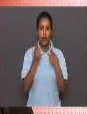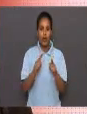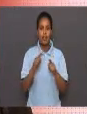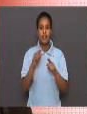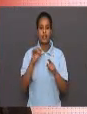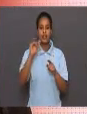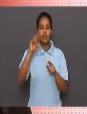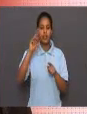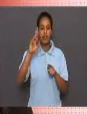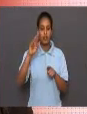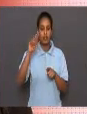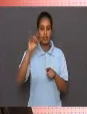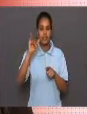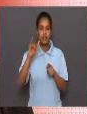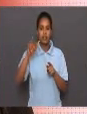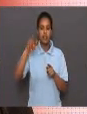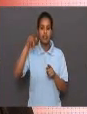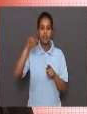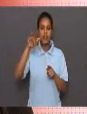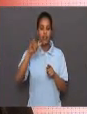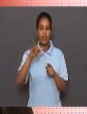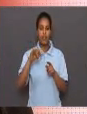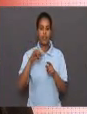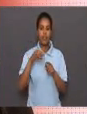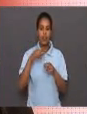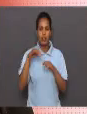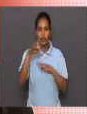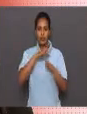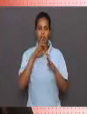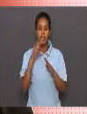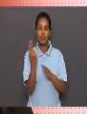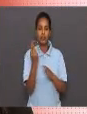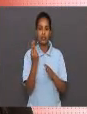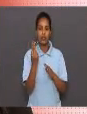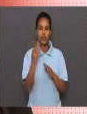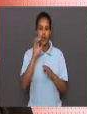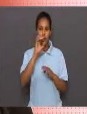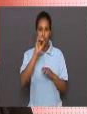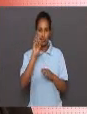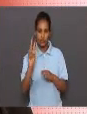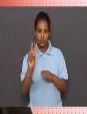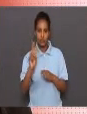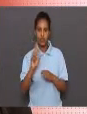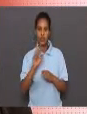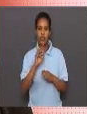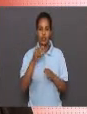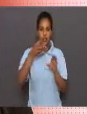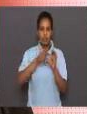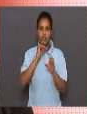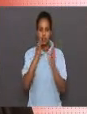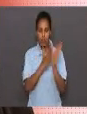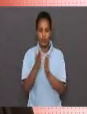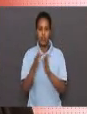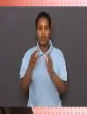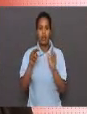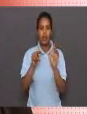When inert, graphite electrodes are used. Oxygen gas is produced at